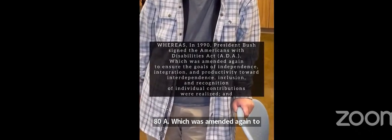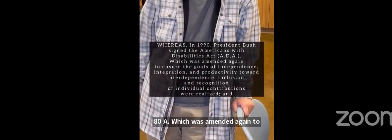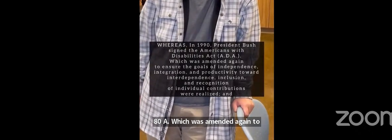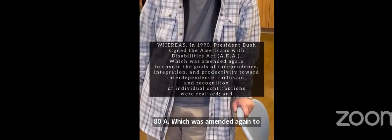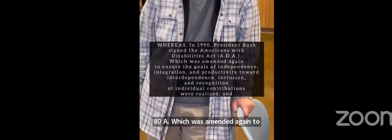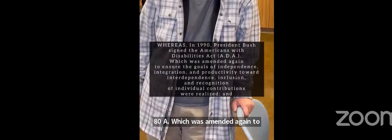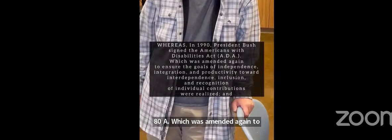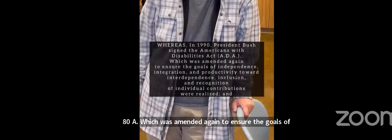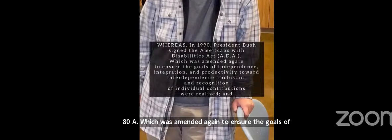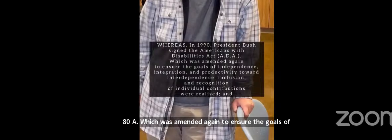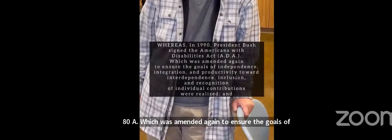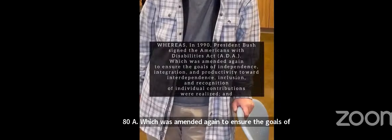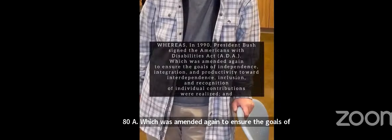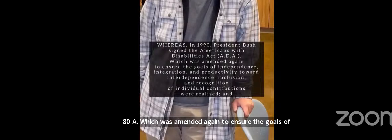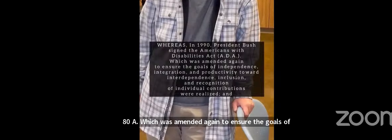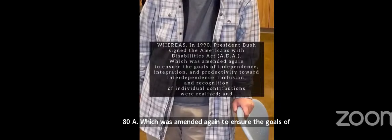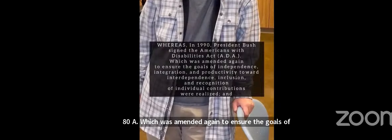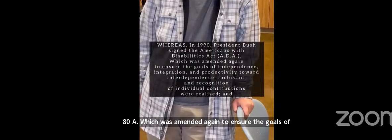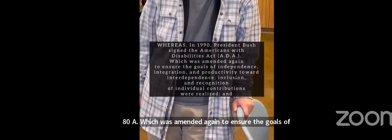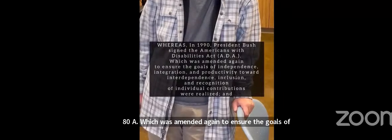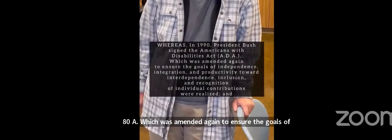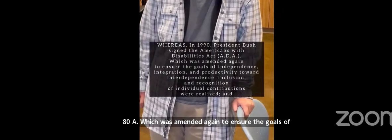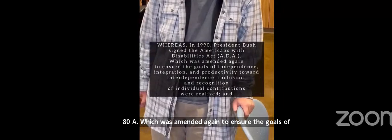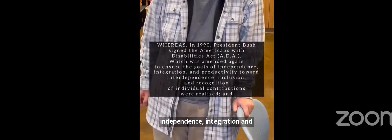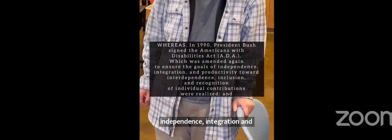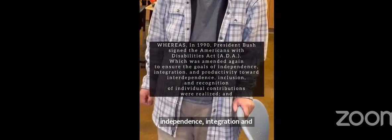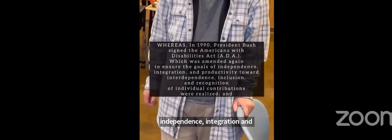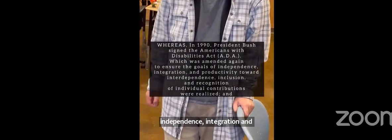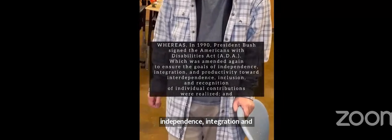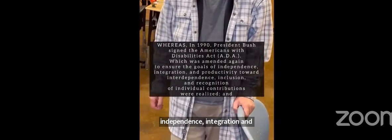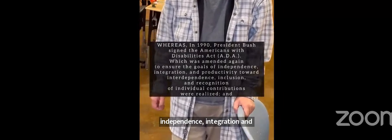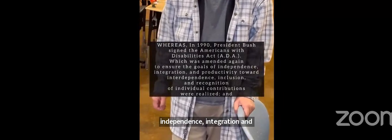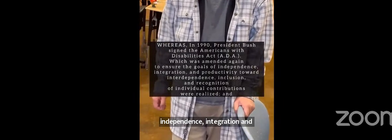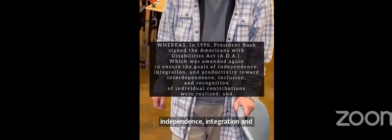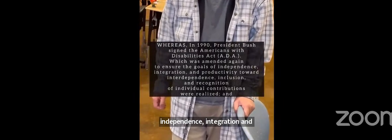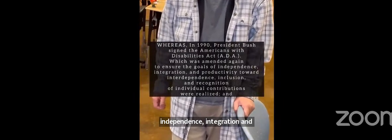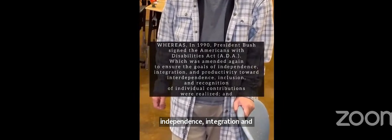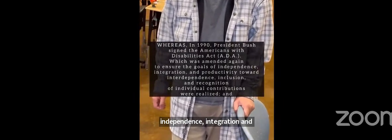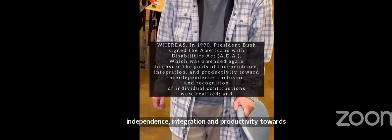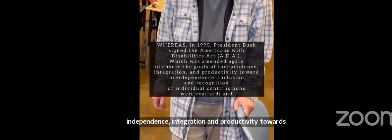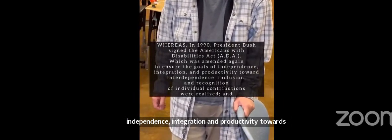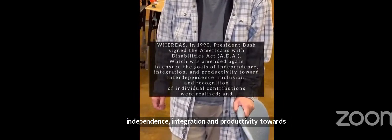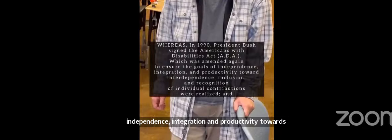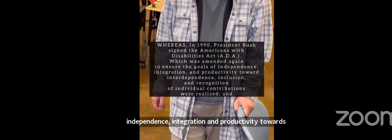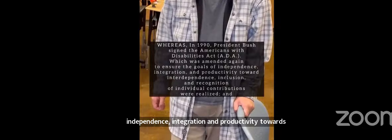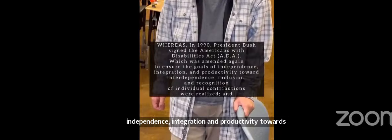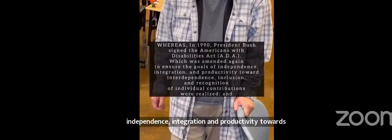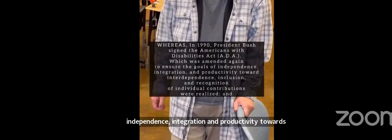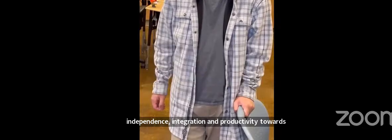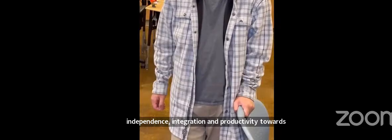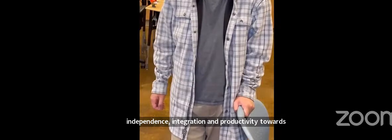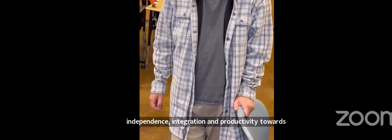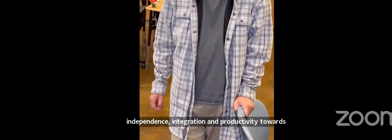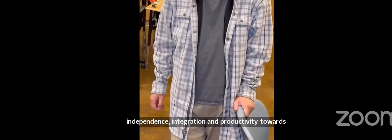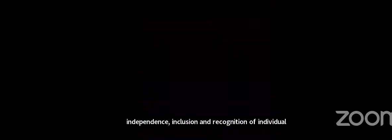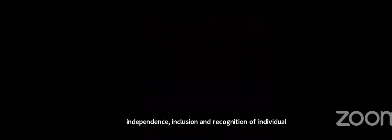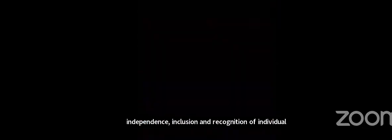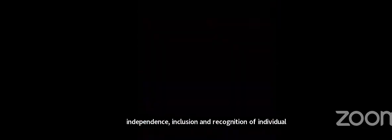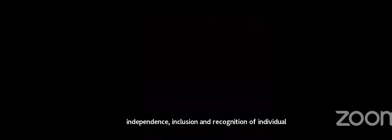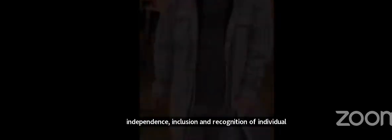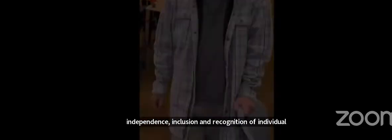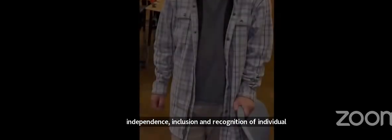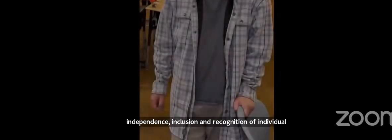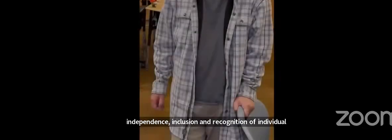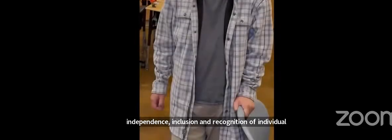independence, integration, and productivity towards independence, inclusion, and recognition of individual contributions were